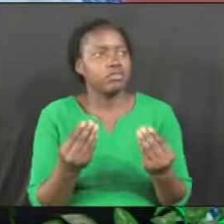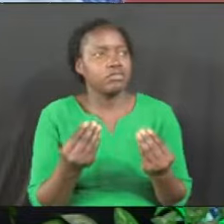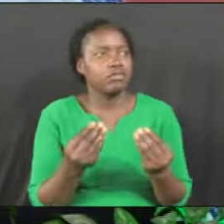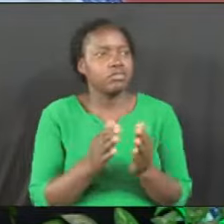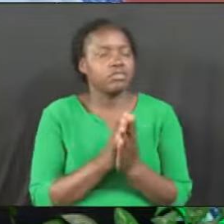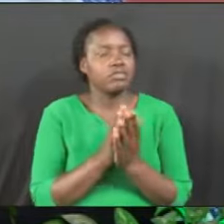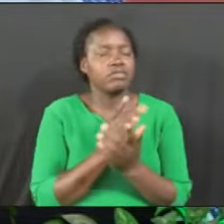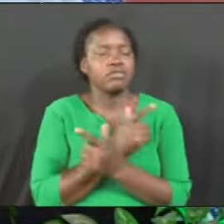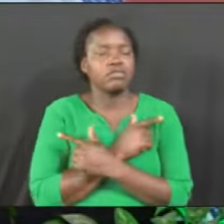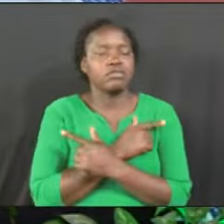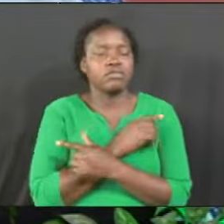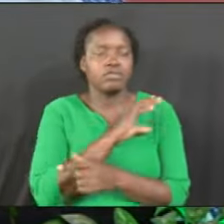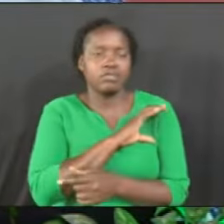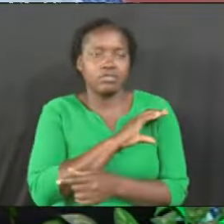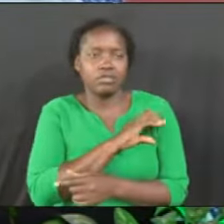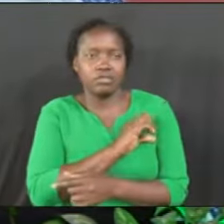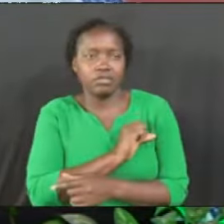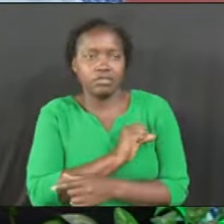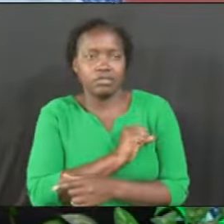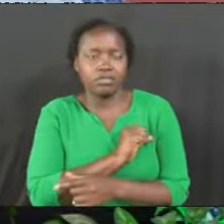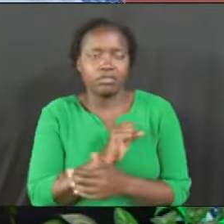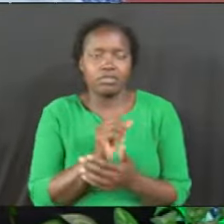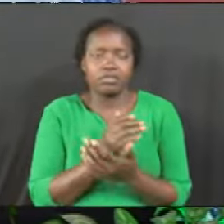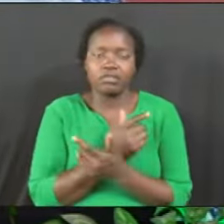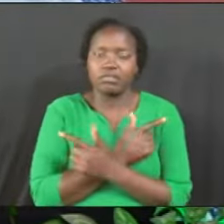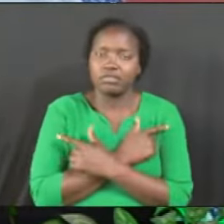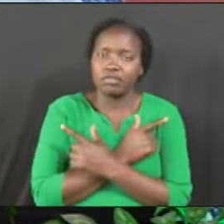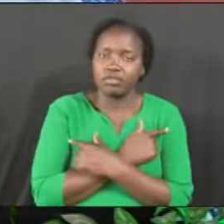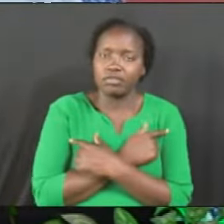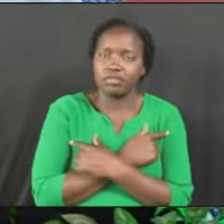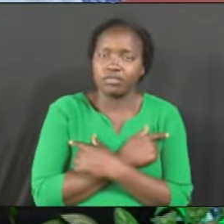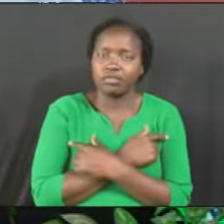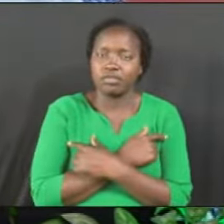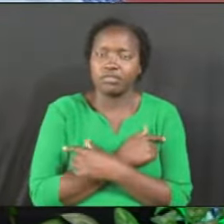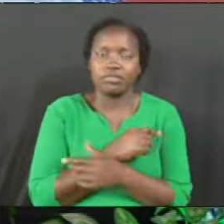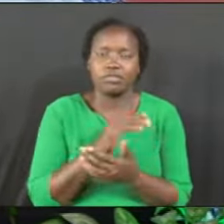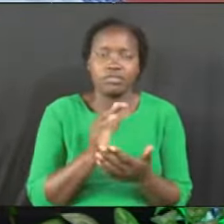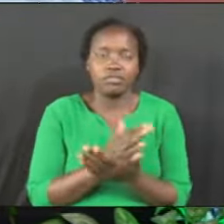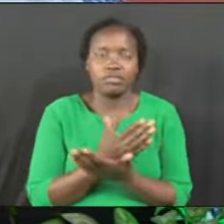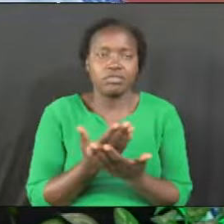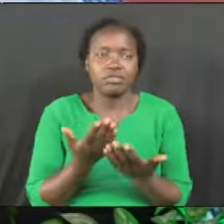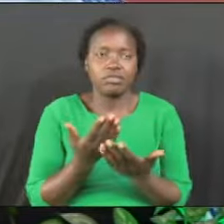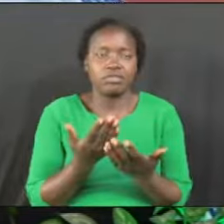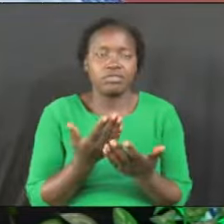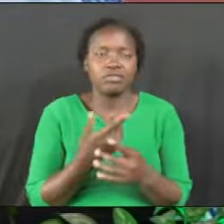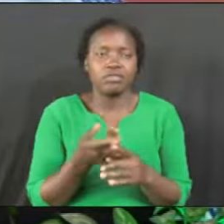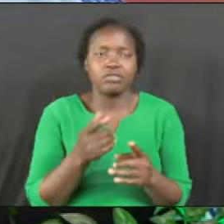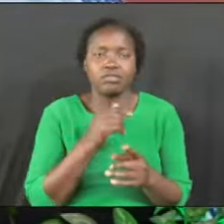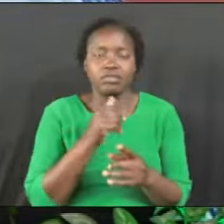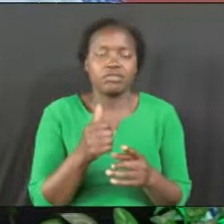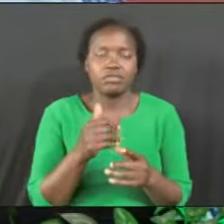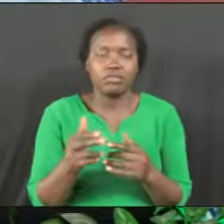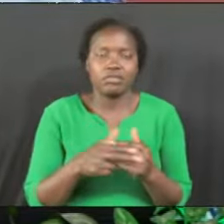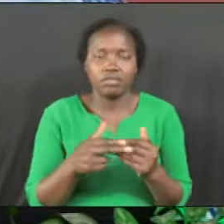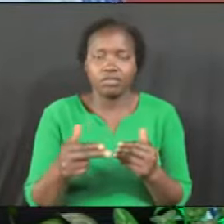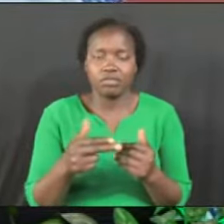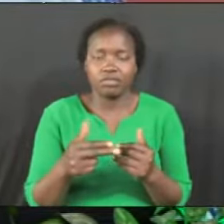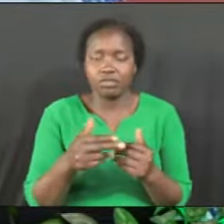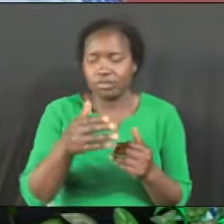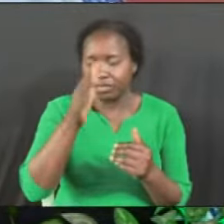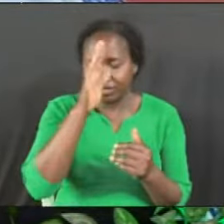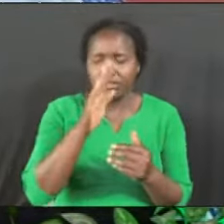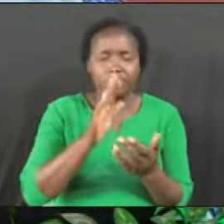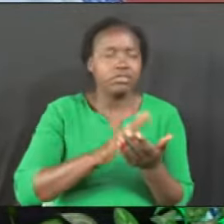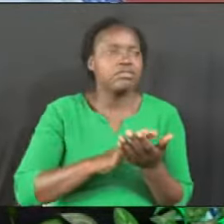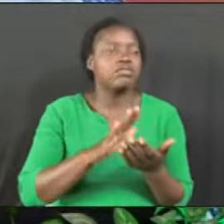long suffering, he will share his love, he will share his son, but don't touch God's glory.